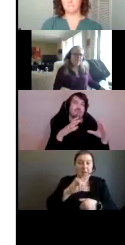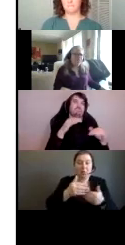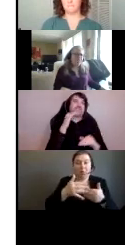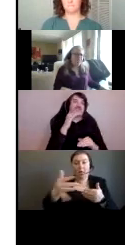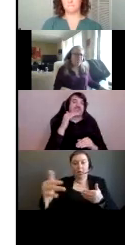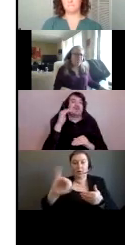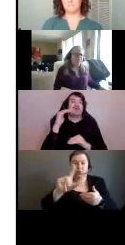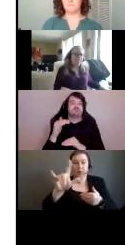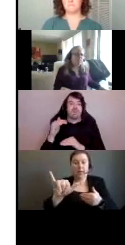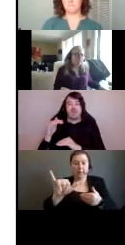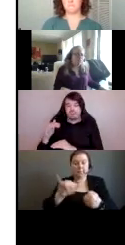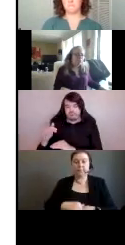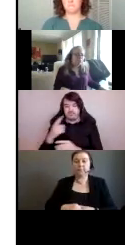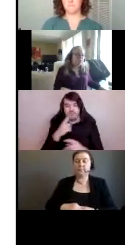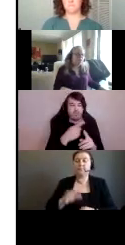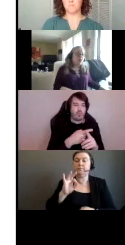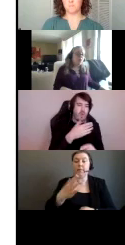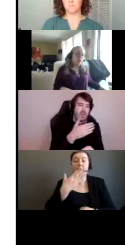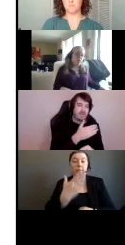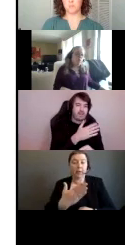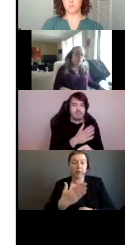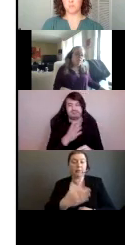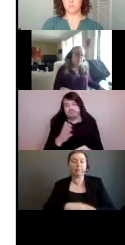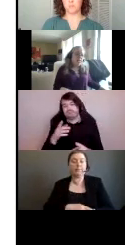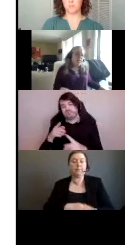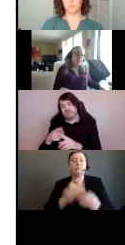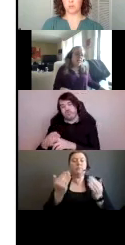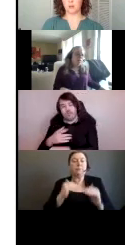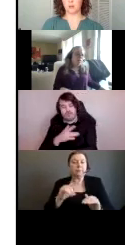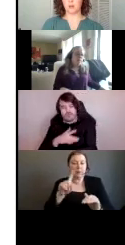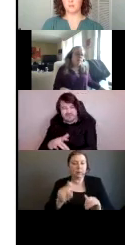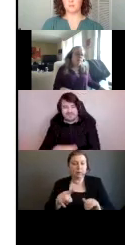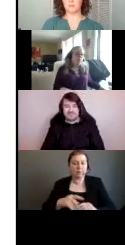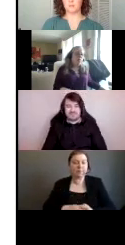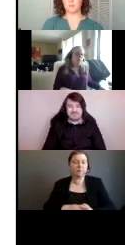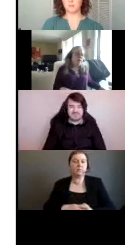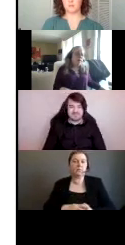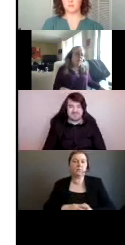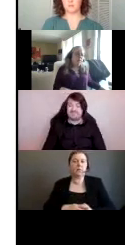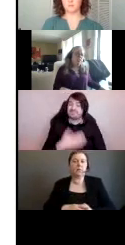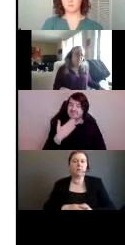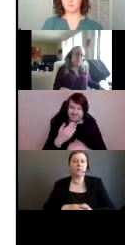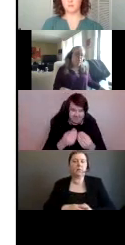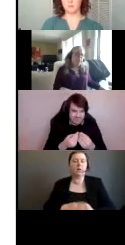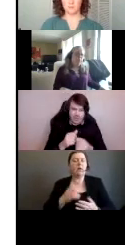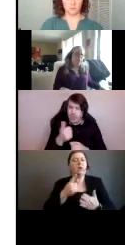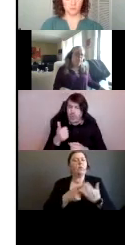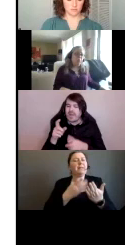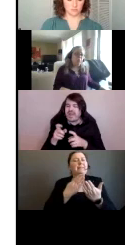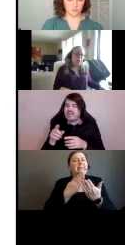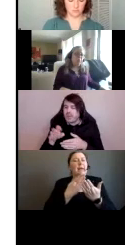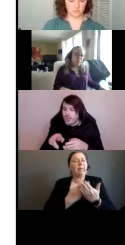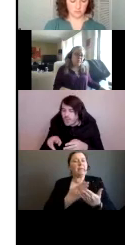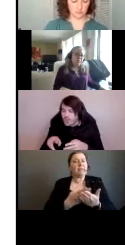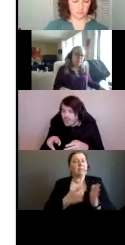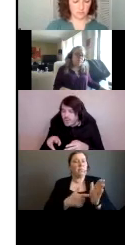Thank you, Chantel. That's great. Another question that we have here is, what evidence is needed to